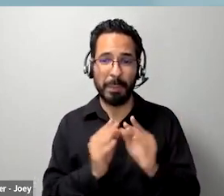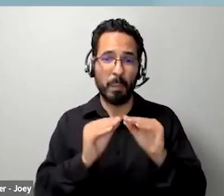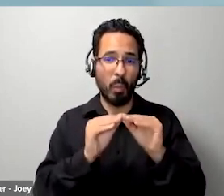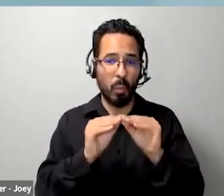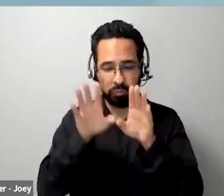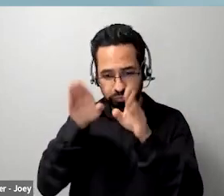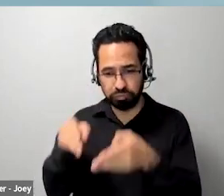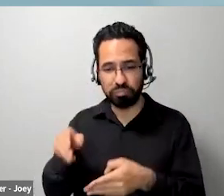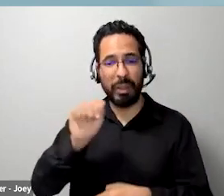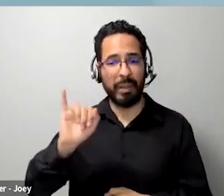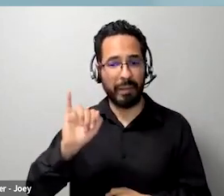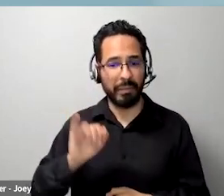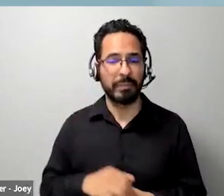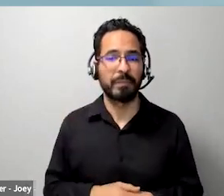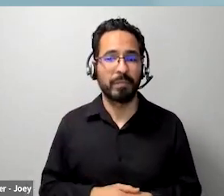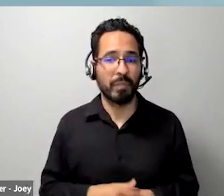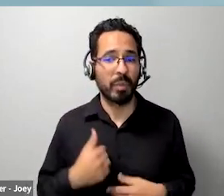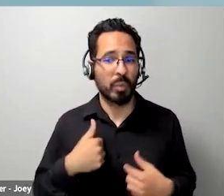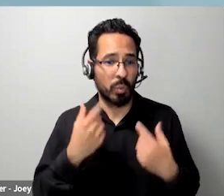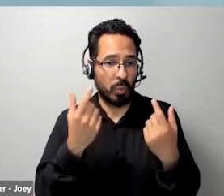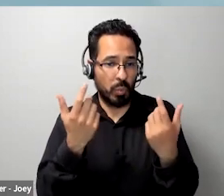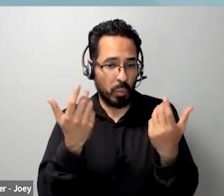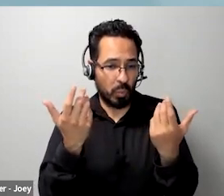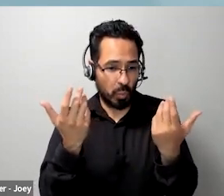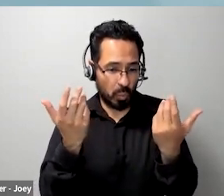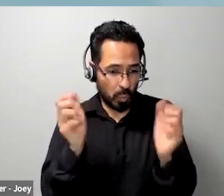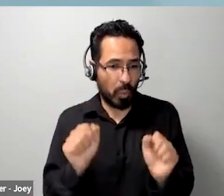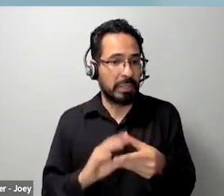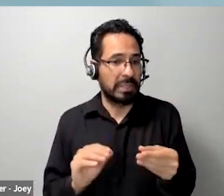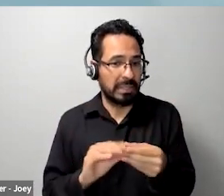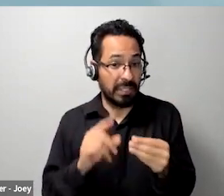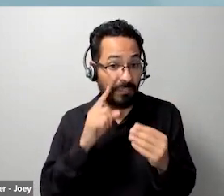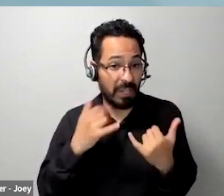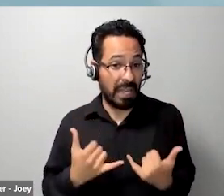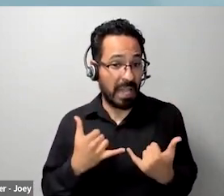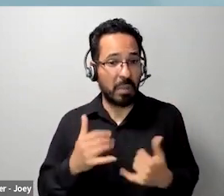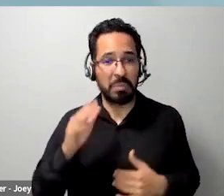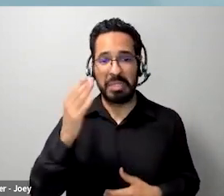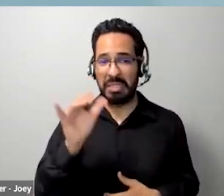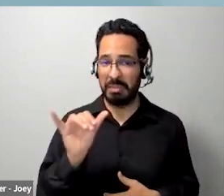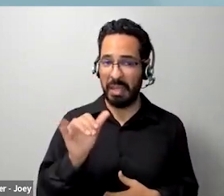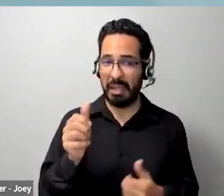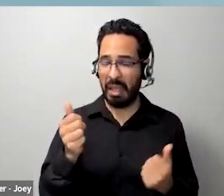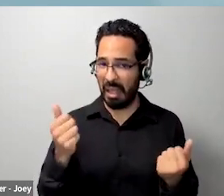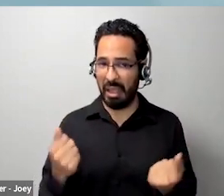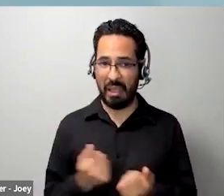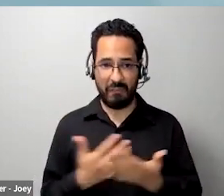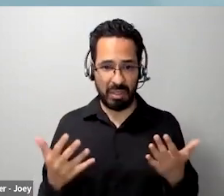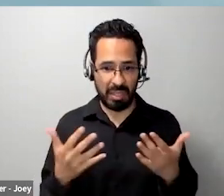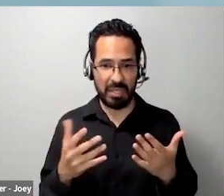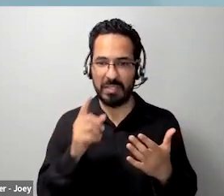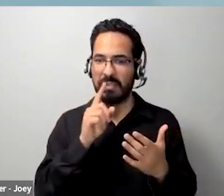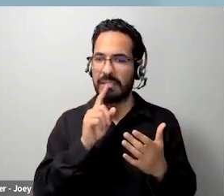centric. So what I can say is that for now, it seems like everything is very keyword